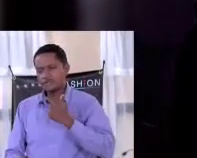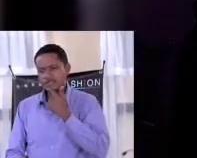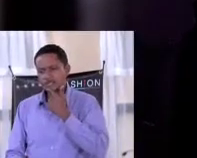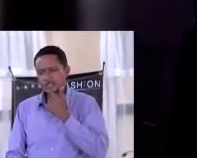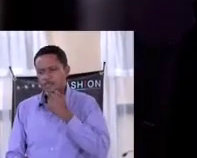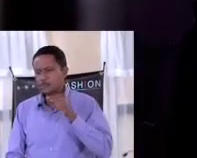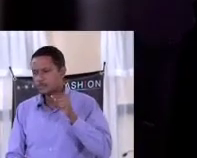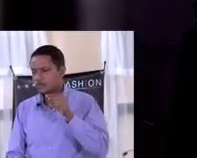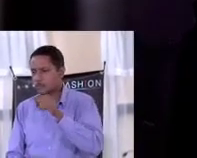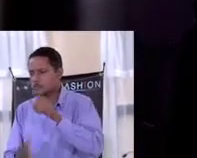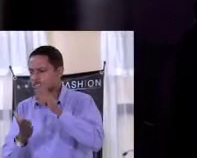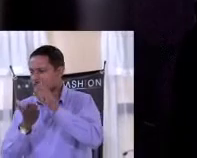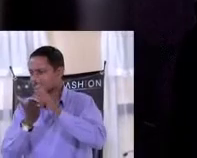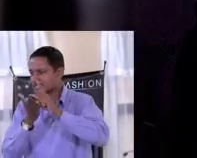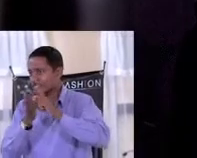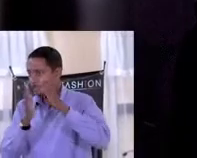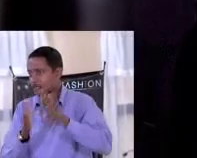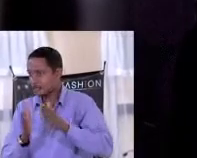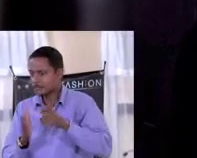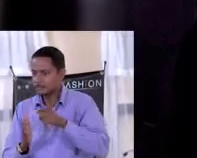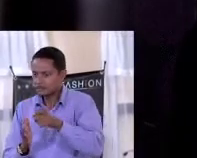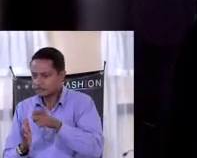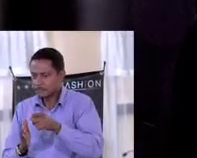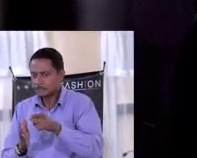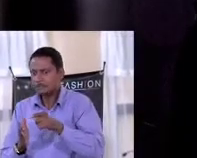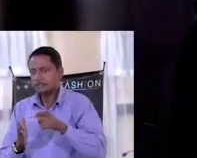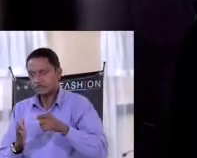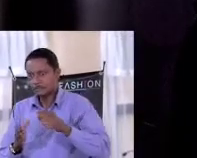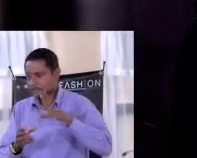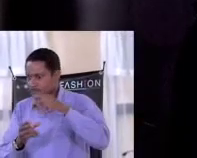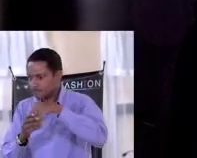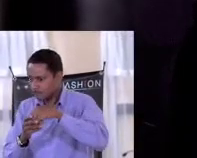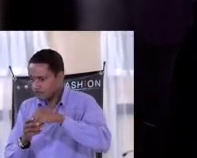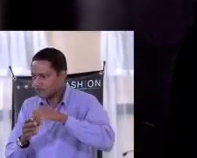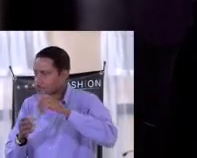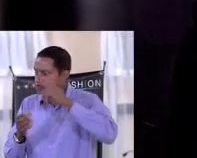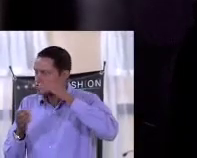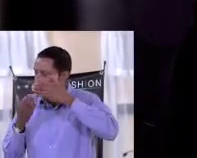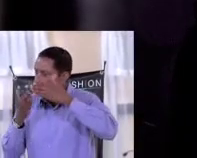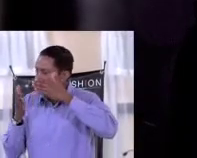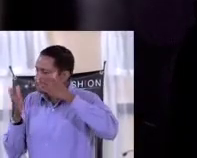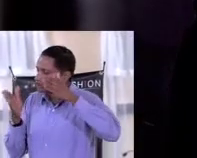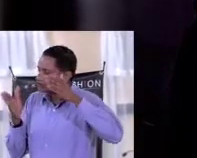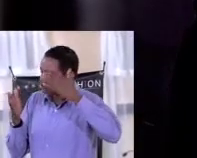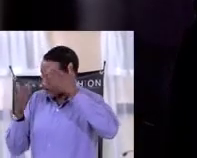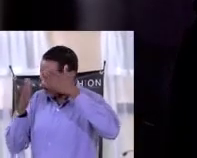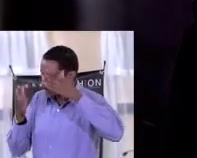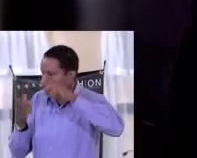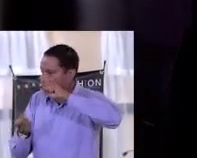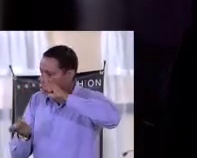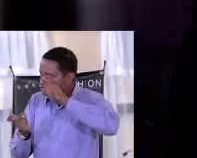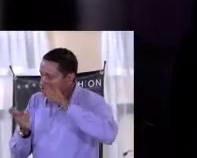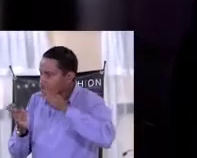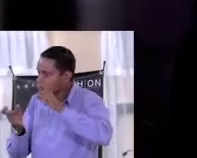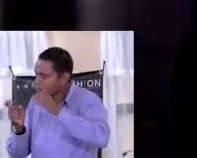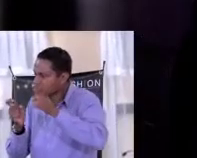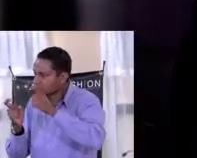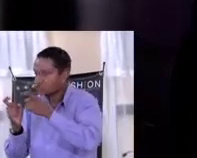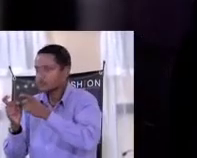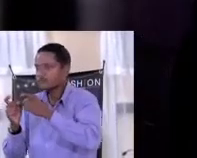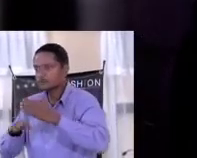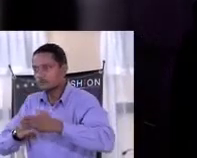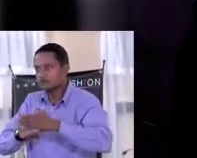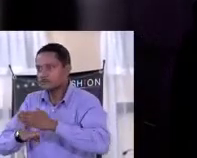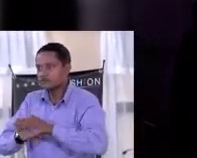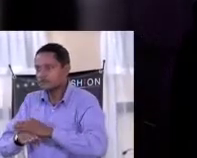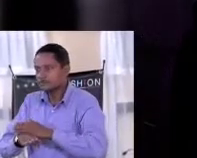them openly and explicitly, others not as intentionally, but that's the only way I think